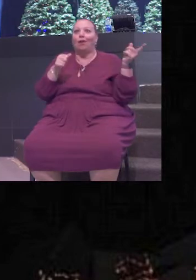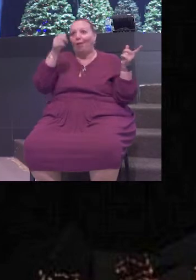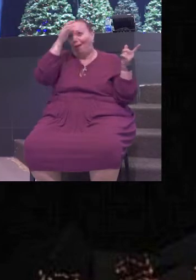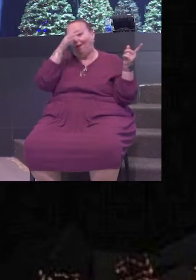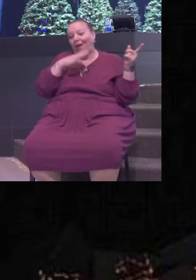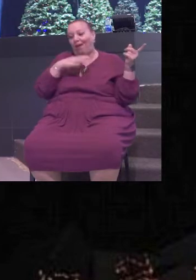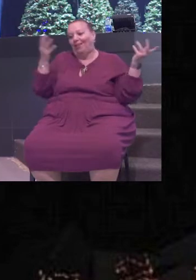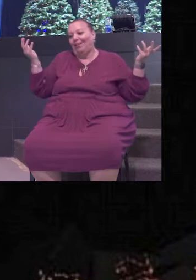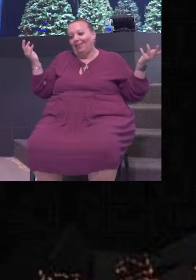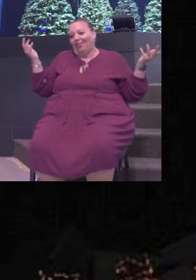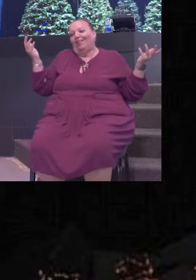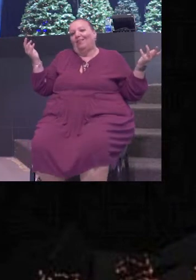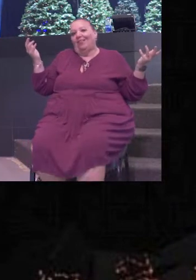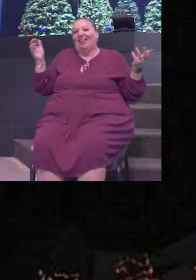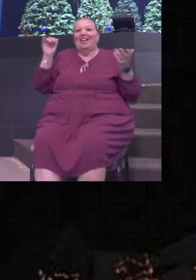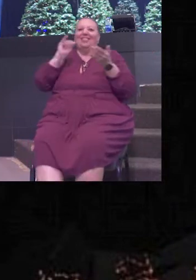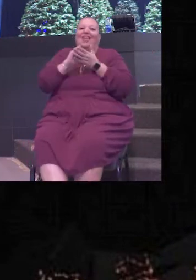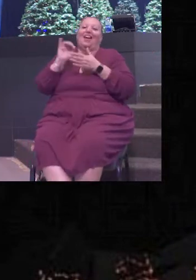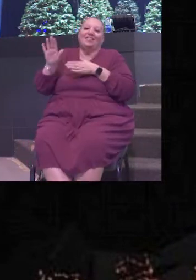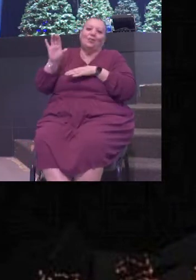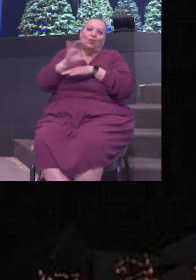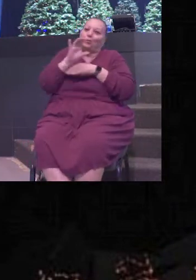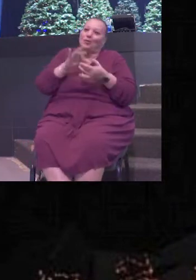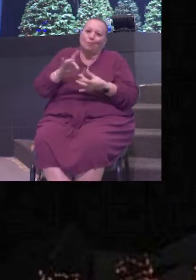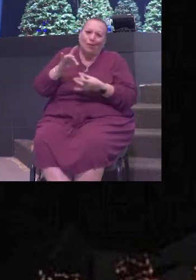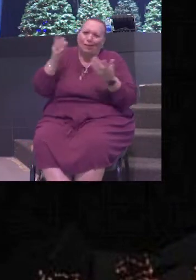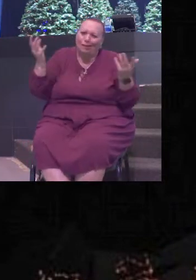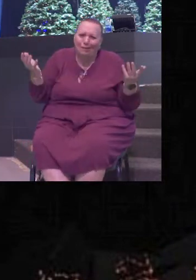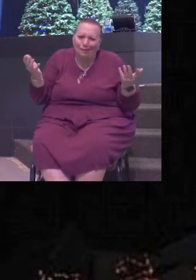mean, that's his Christmas spirit.